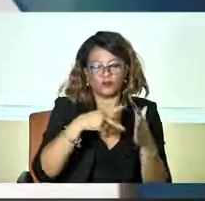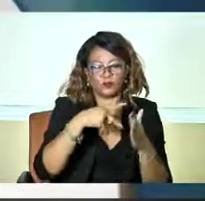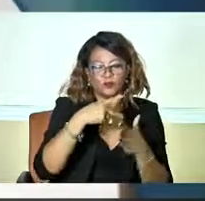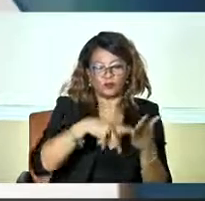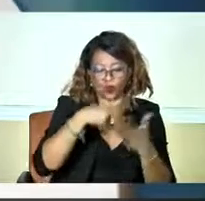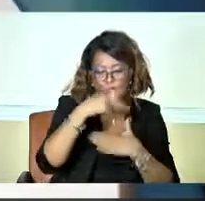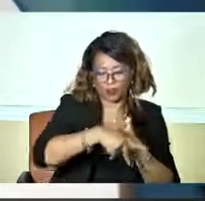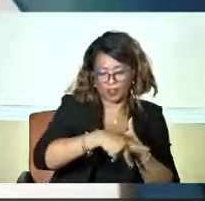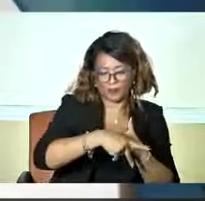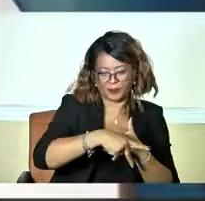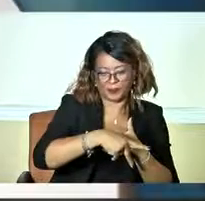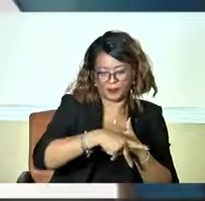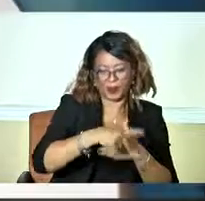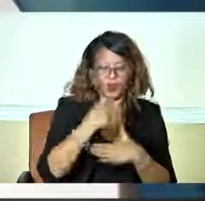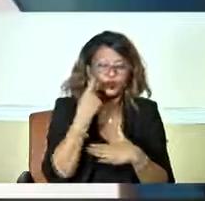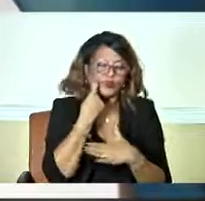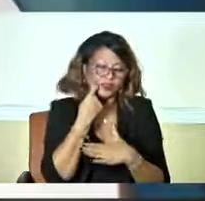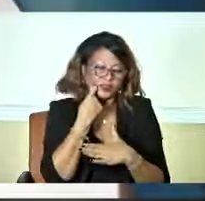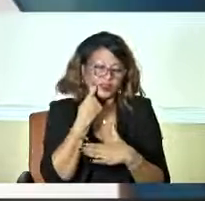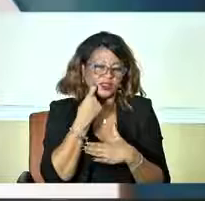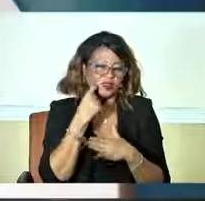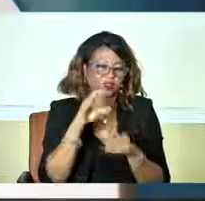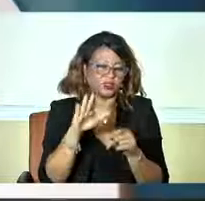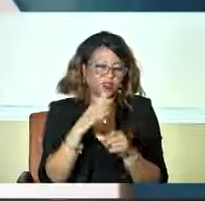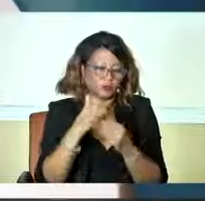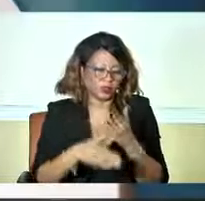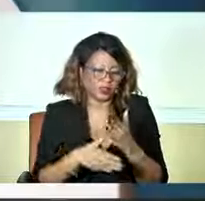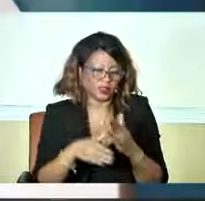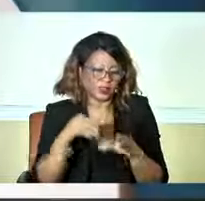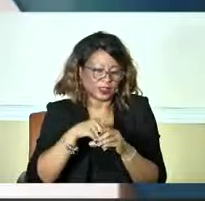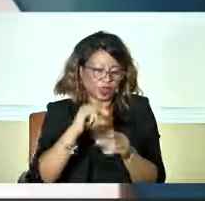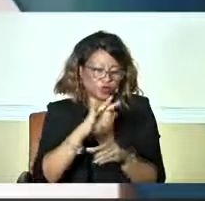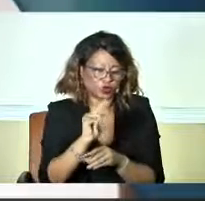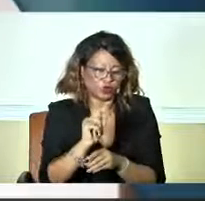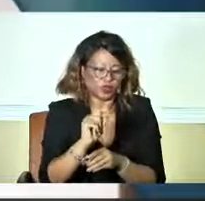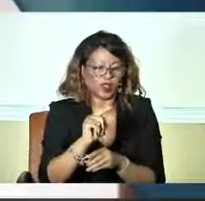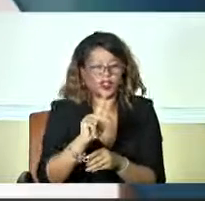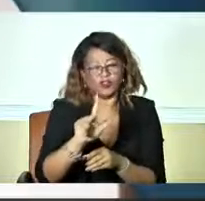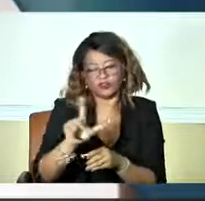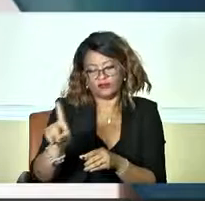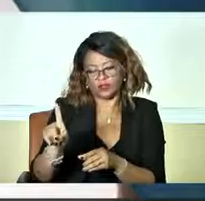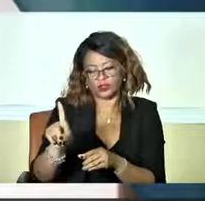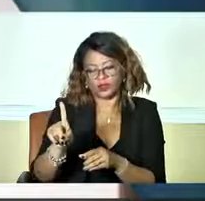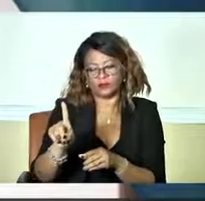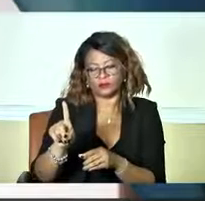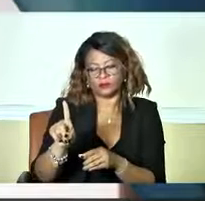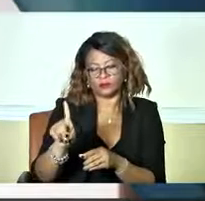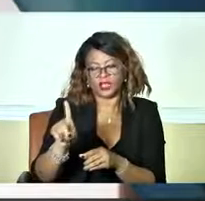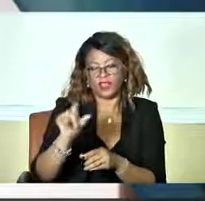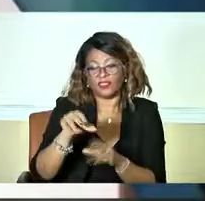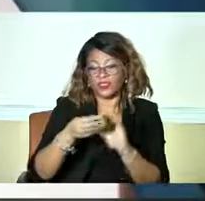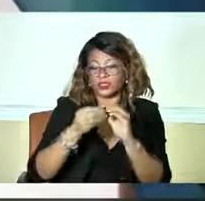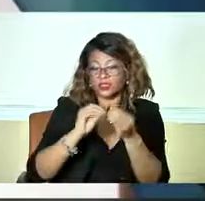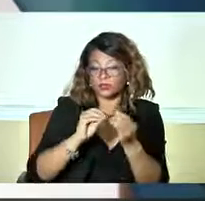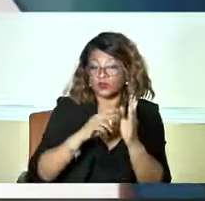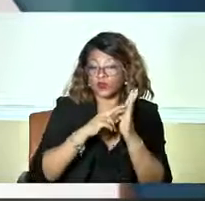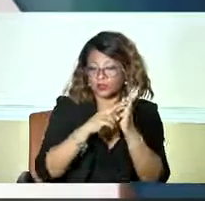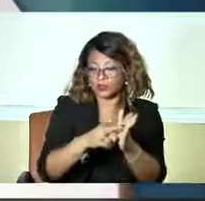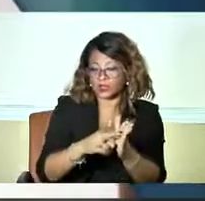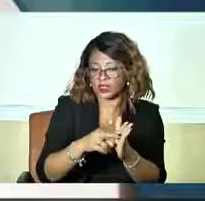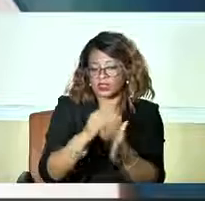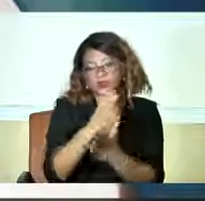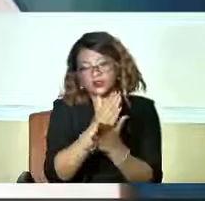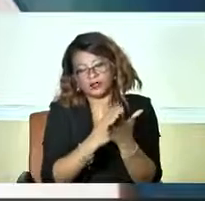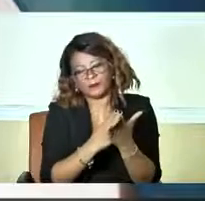program, which recently was concluded in October 31st. This number represents